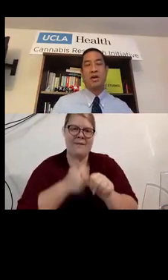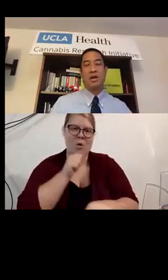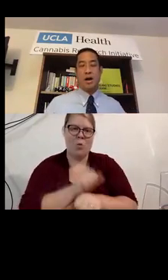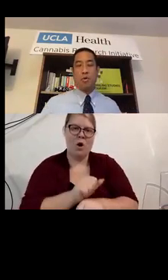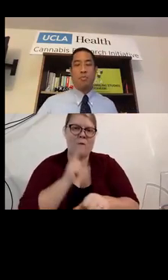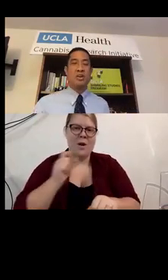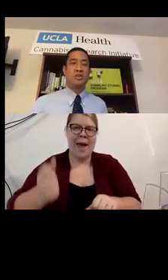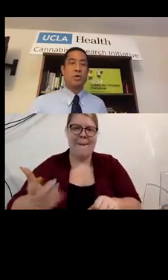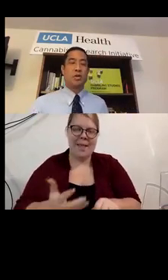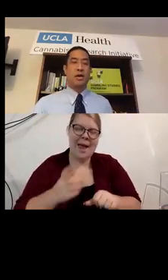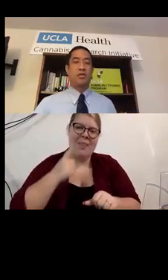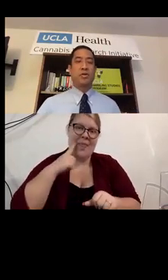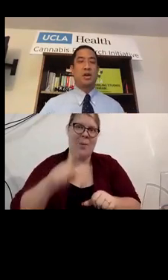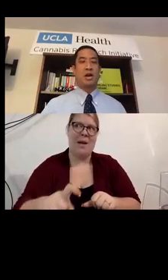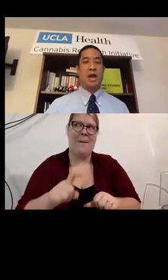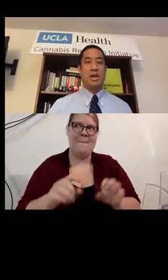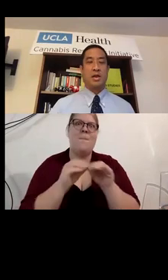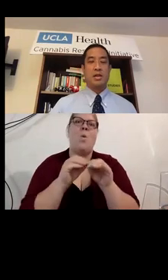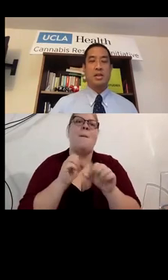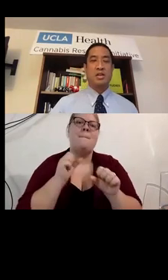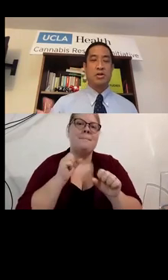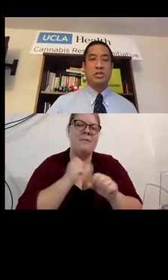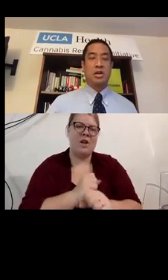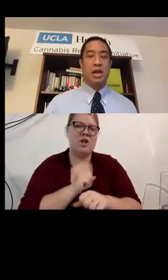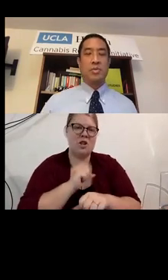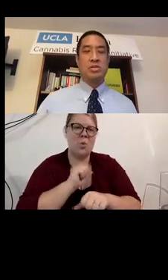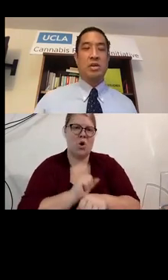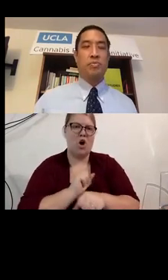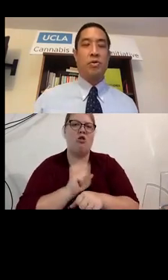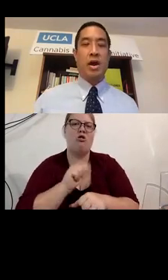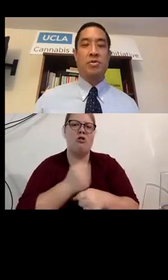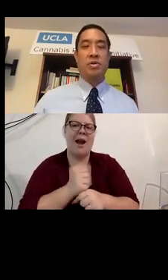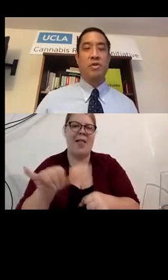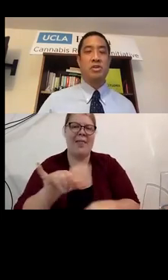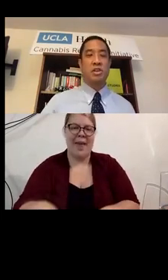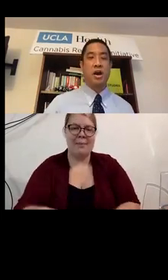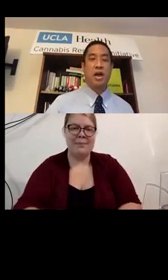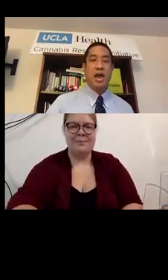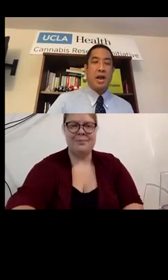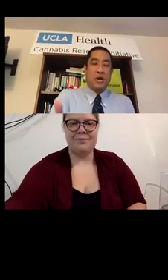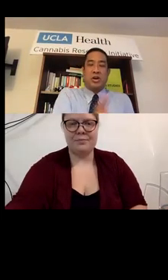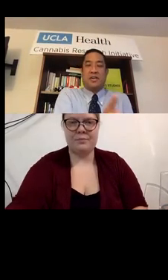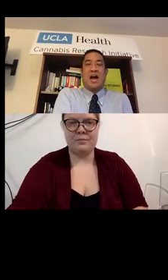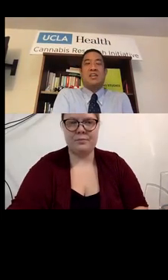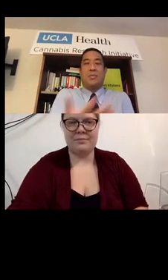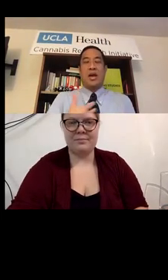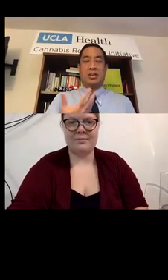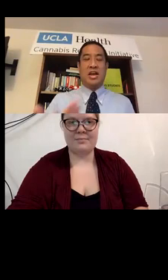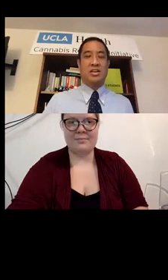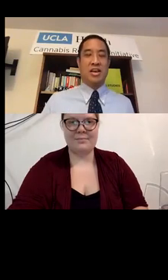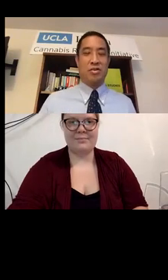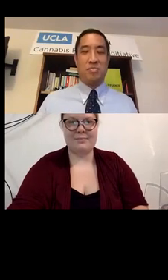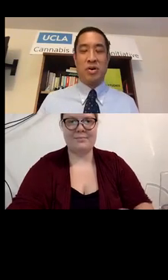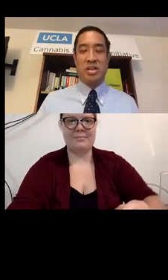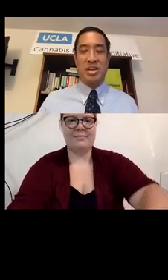have more prevention work created like that. That's our UCLA Gambling Studies program, some of the folks that are there. And a picture of the last time we actually